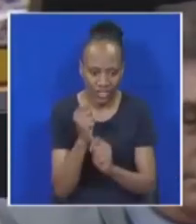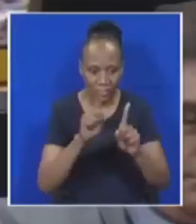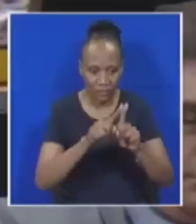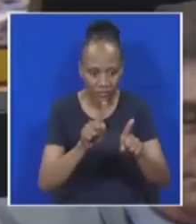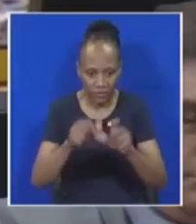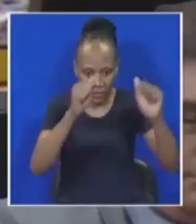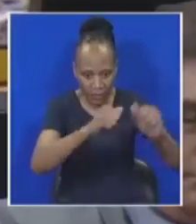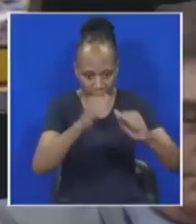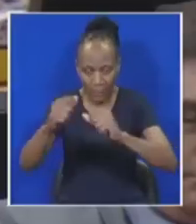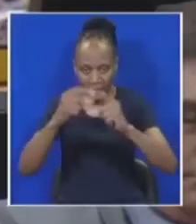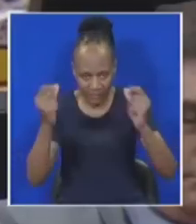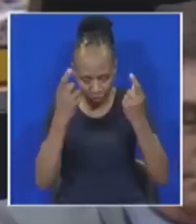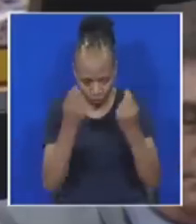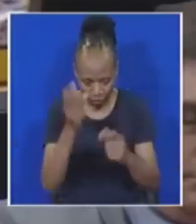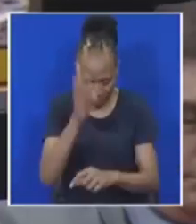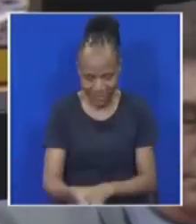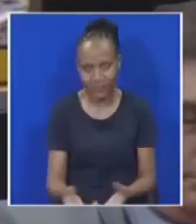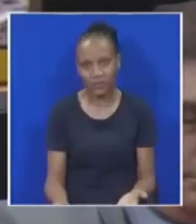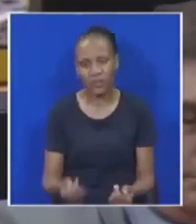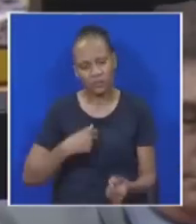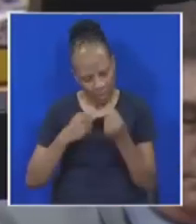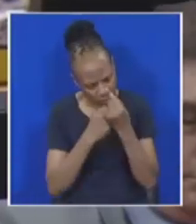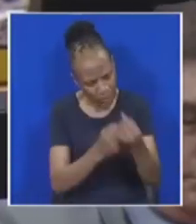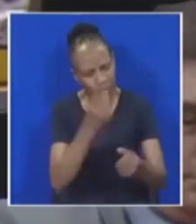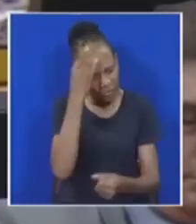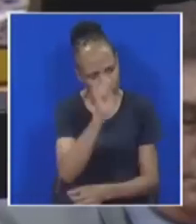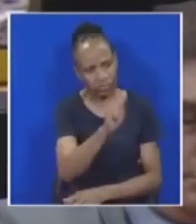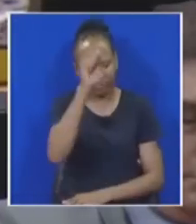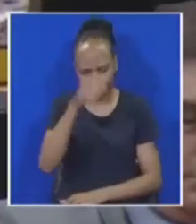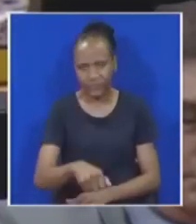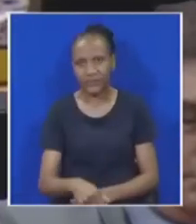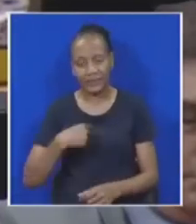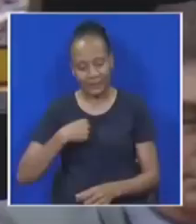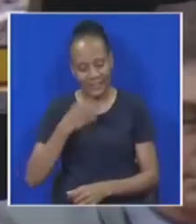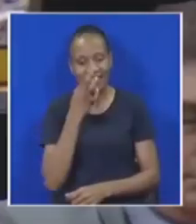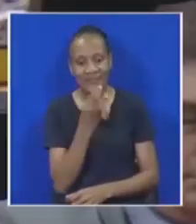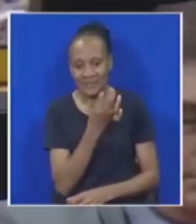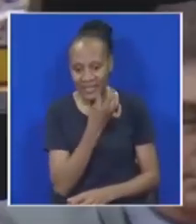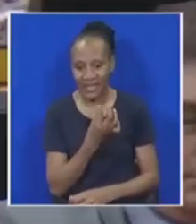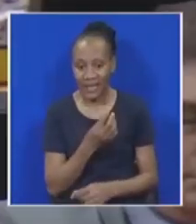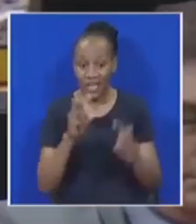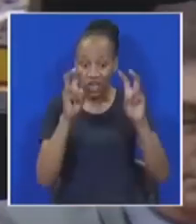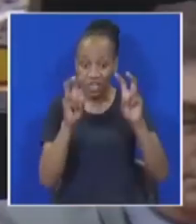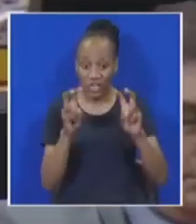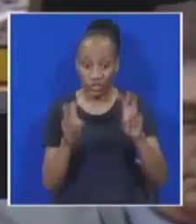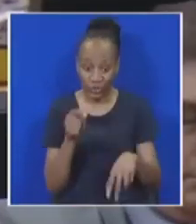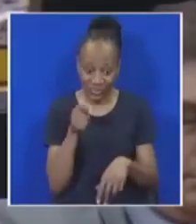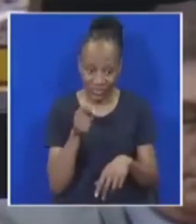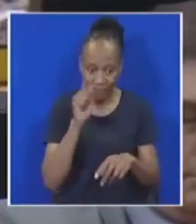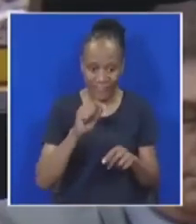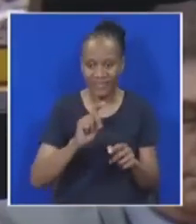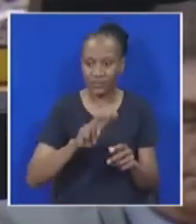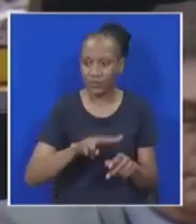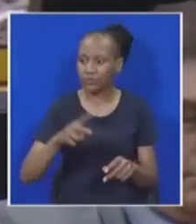Parliament. Did yes. you say that? Yes. We agree with you entirely. So we're saying maybe this matter should be deferred to Chief Whips to have